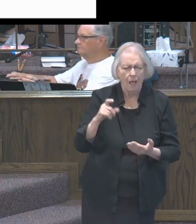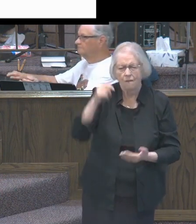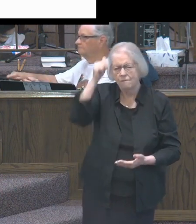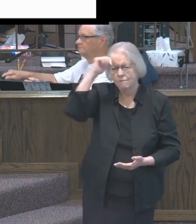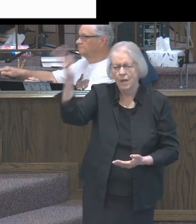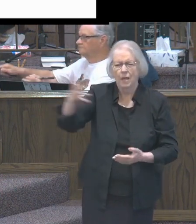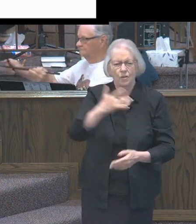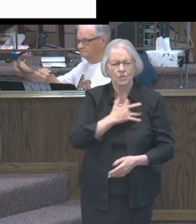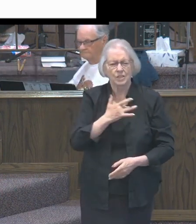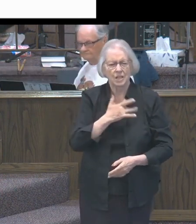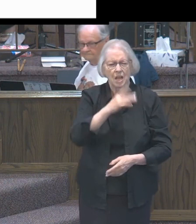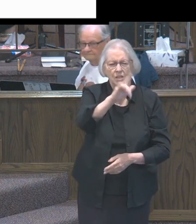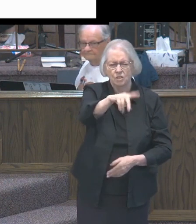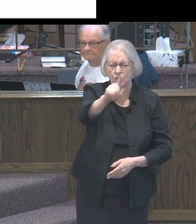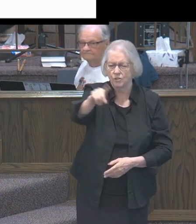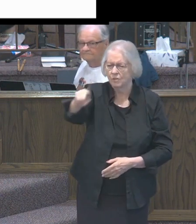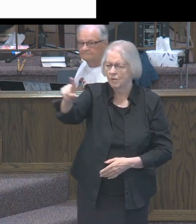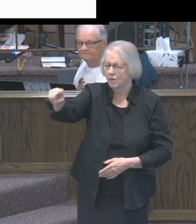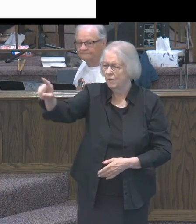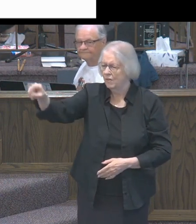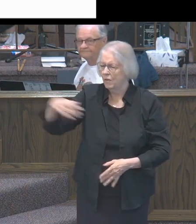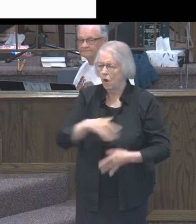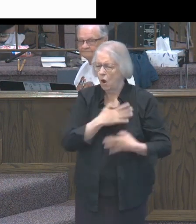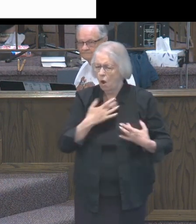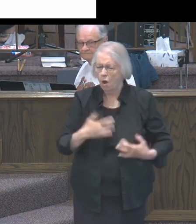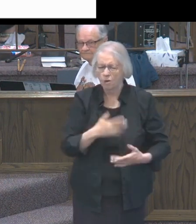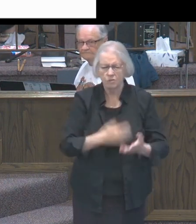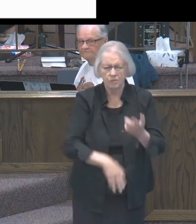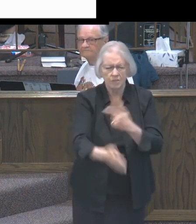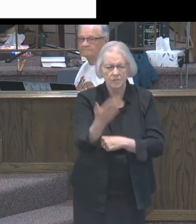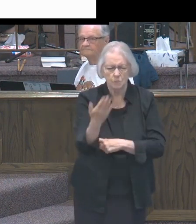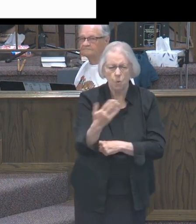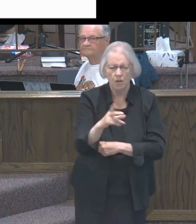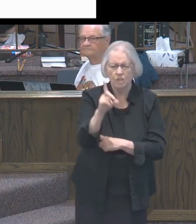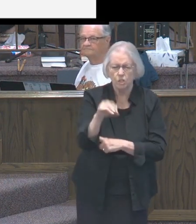to receive the blessing that you have waiting for them as they come and as they worship.